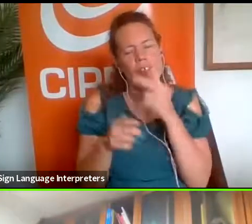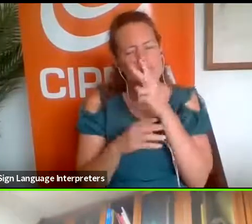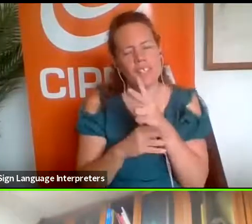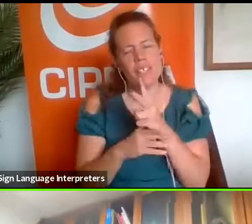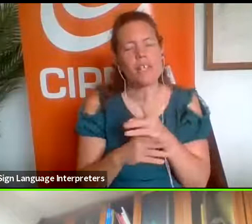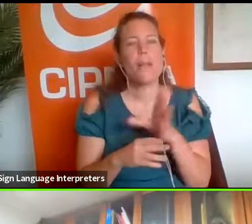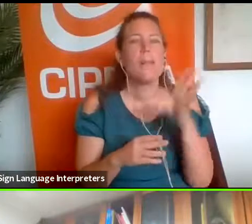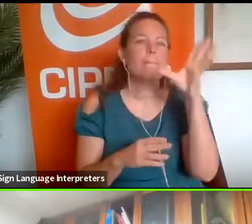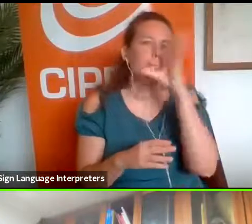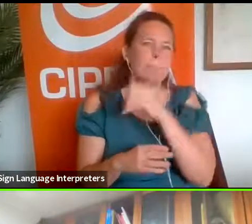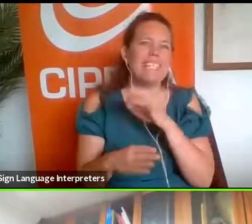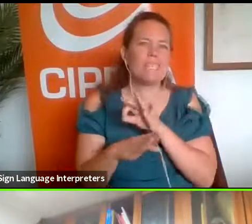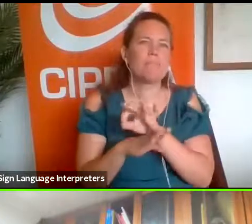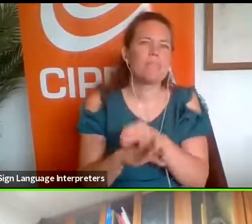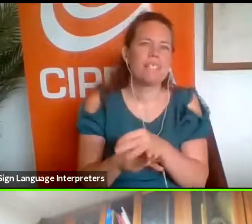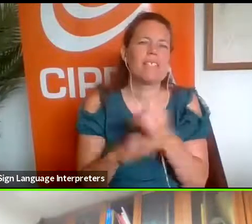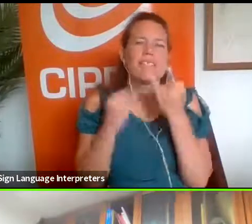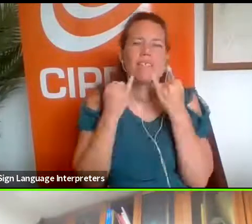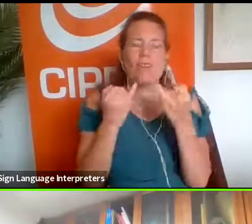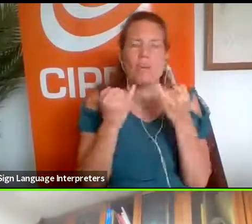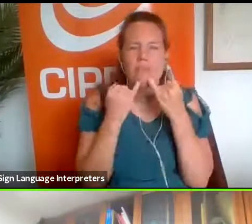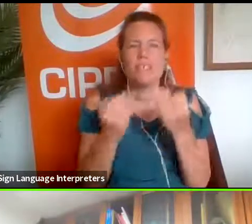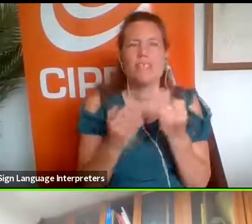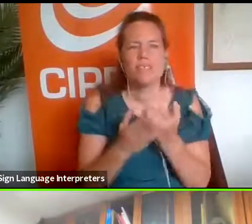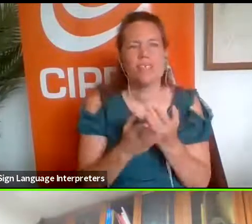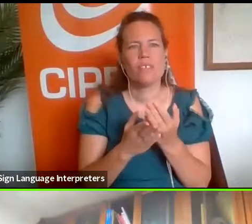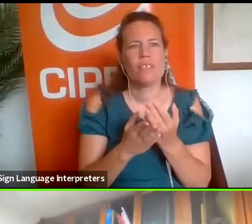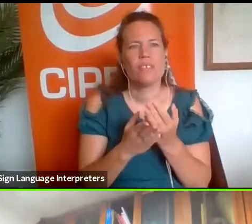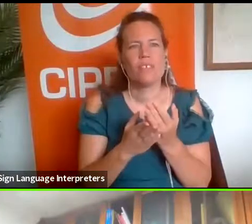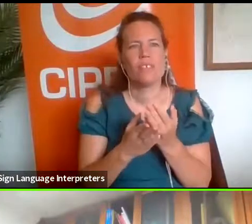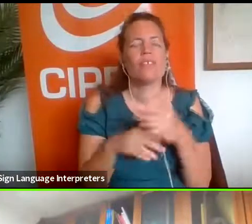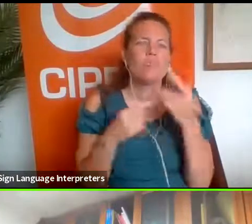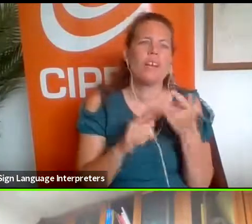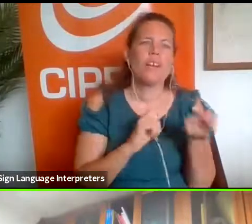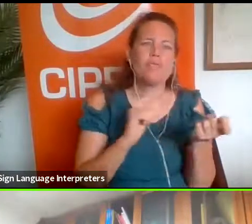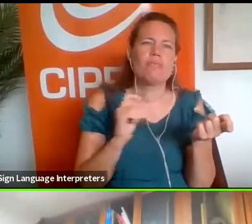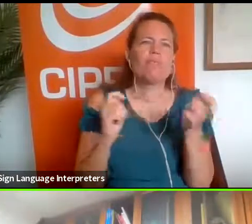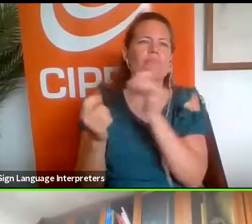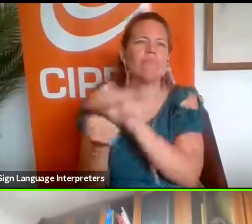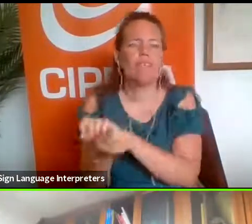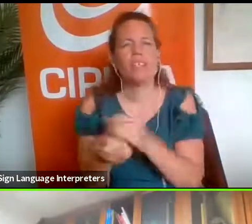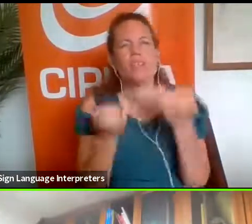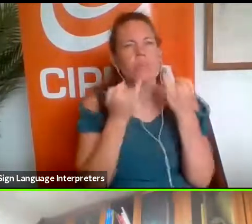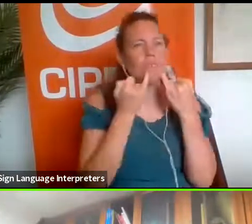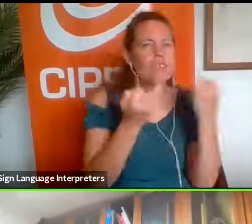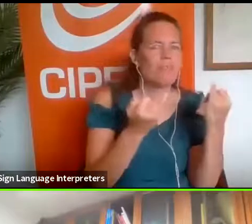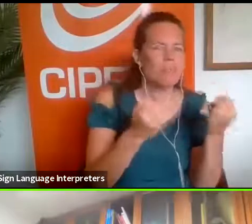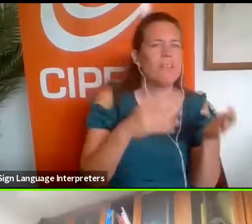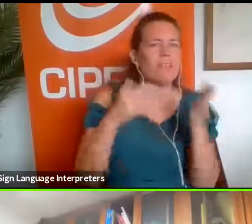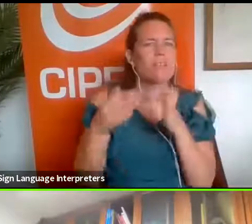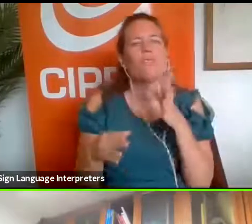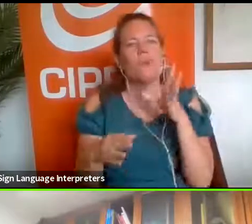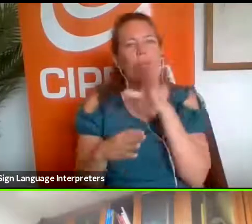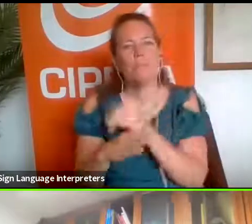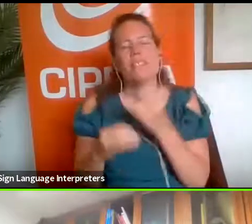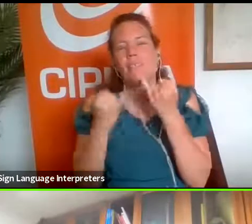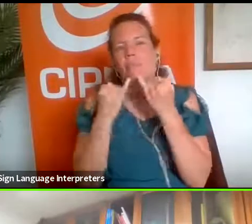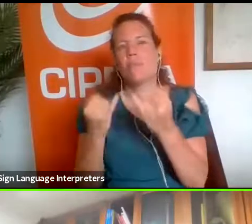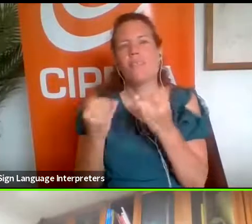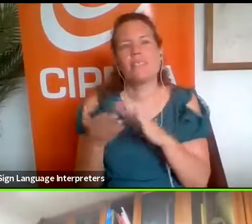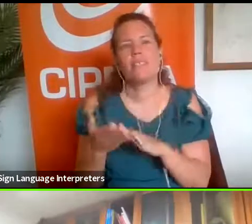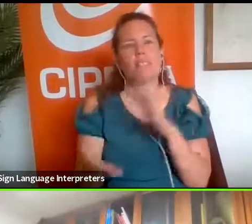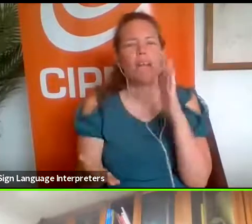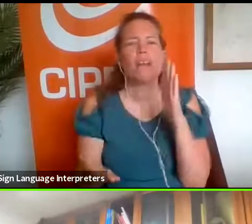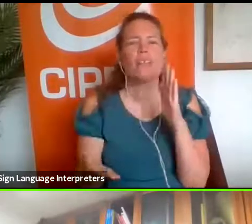misinformation. There's a lot of misinformation. We moved from the era of information to misinformation. There's a lot of what we